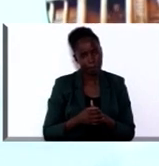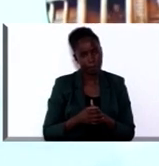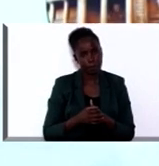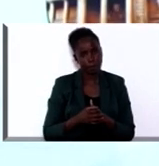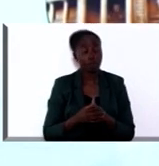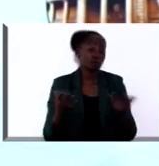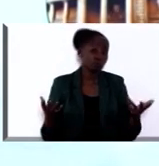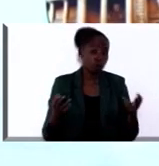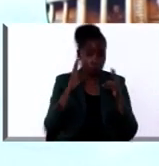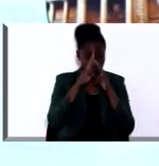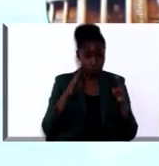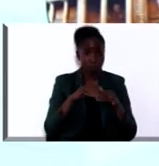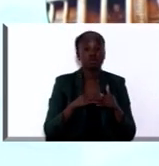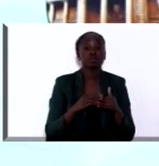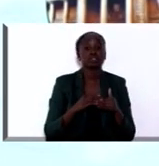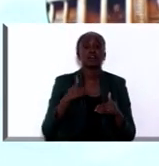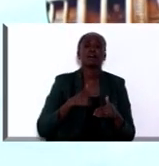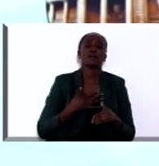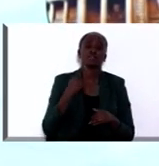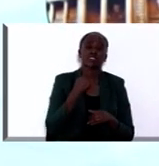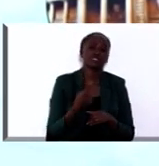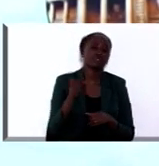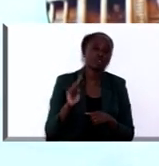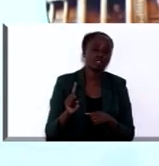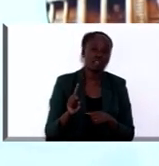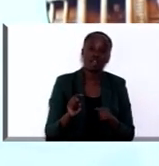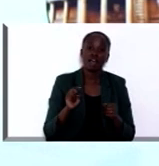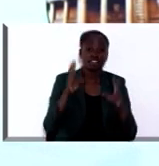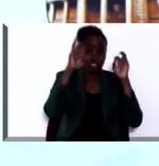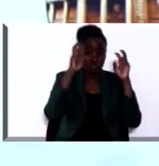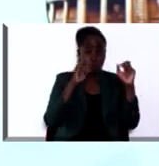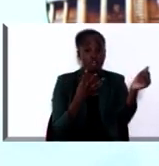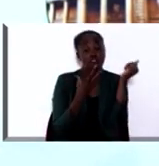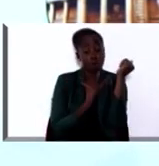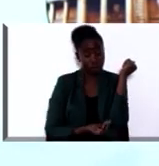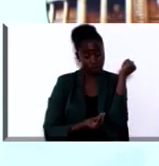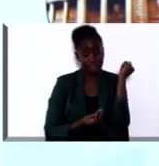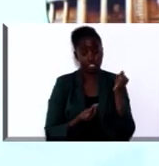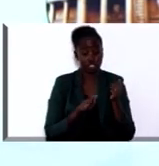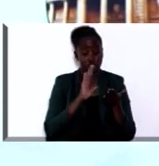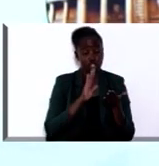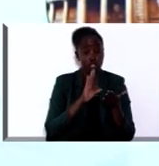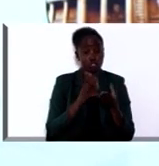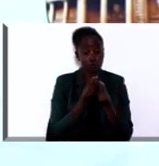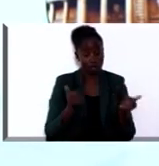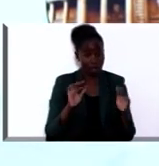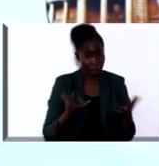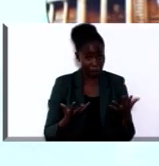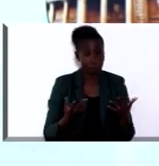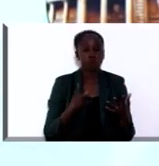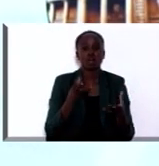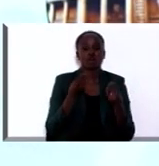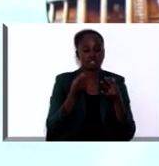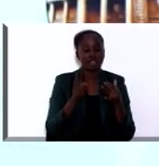So, honorable members, I want to say, to deal with poverty, we are rolling out the single window